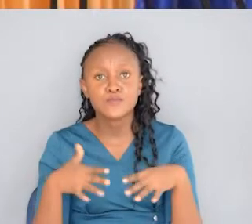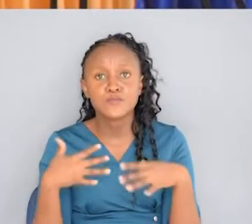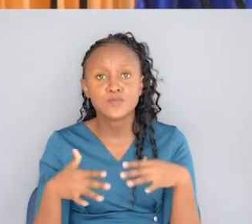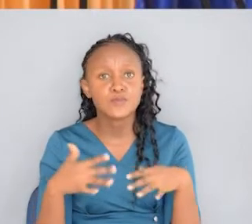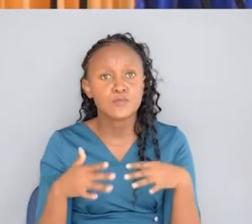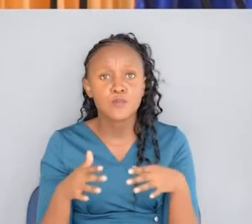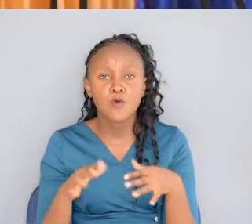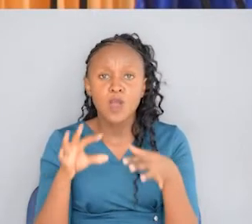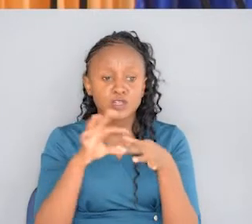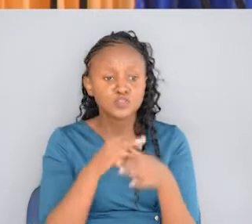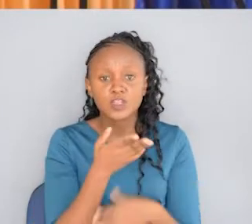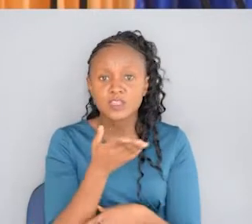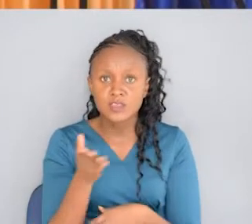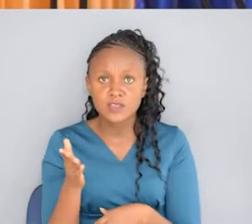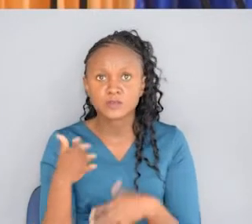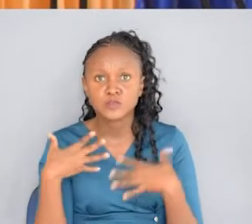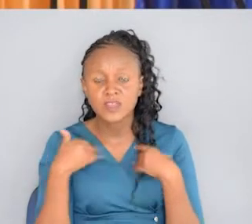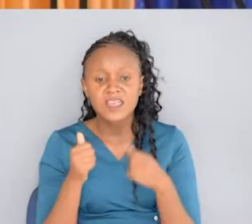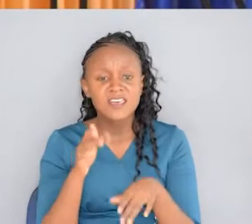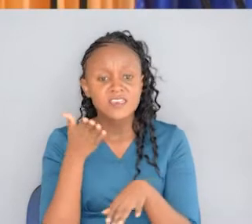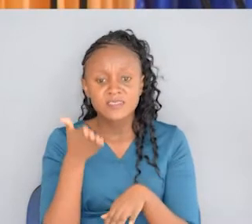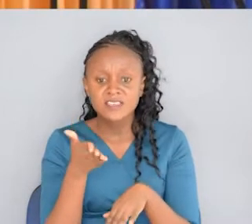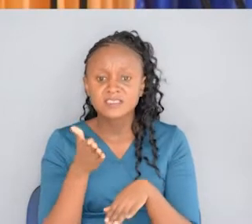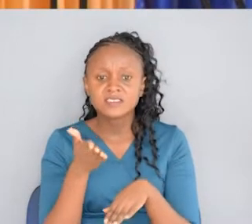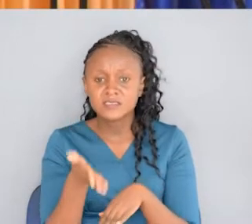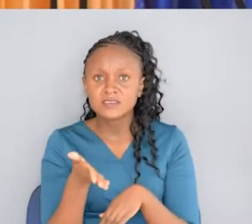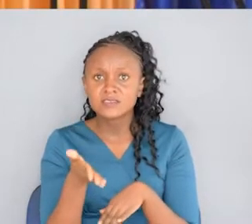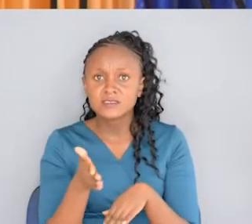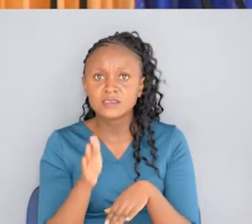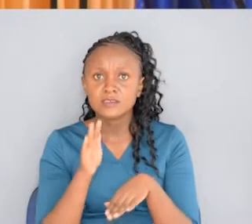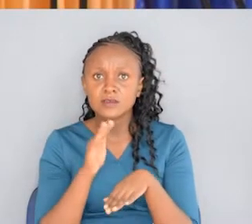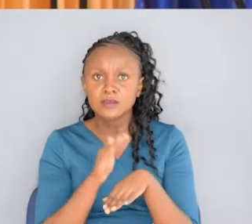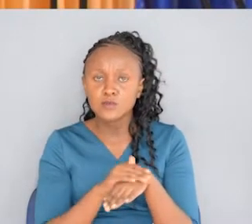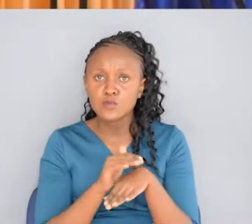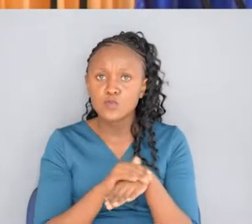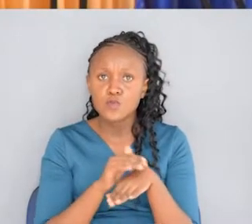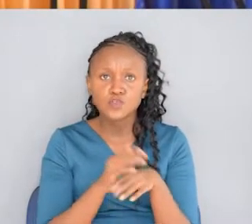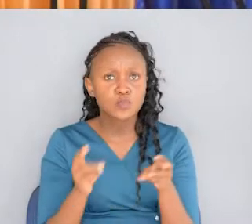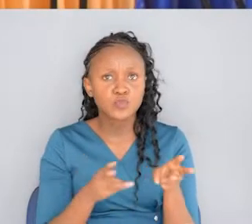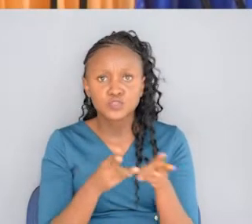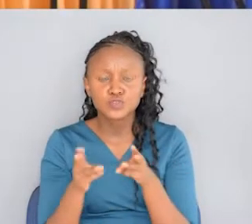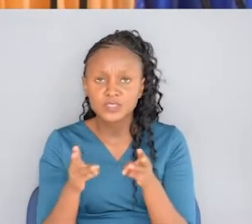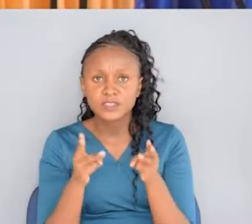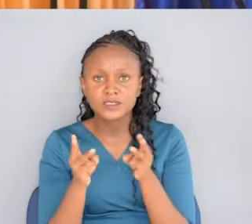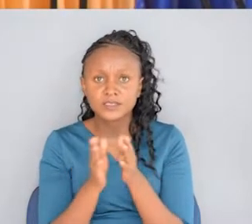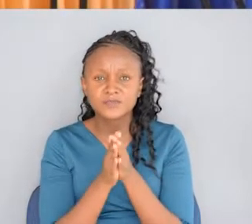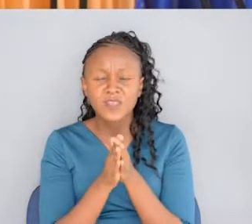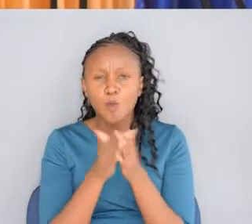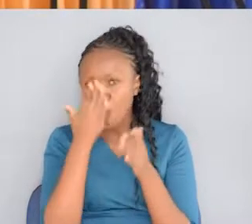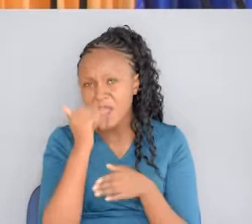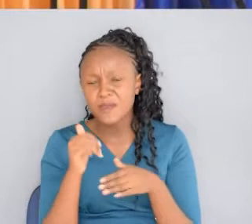You know, this was a great opportunity for Christ to do ministry, because so many guys have known about his mission. They are coming to be